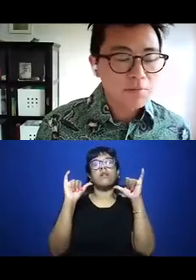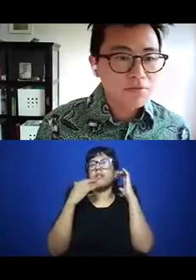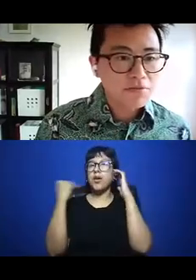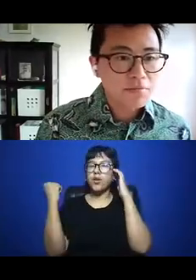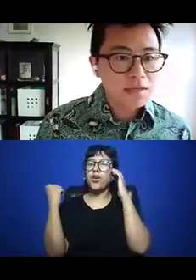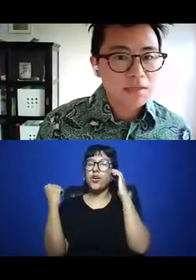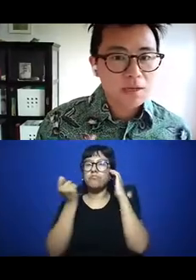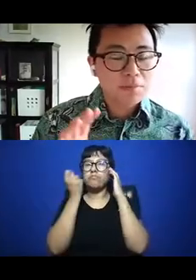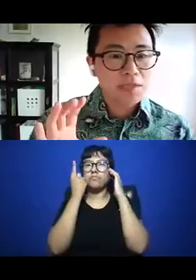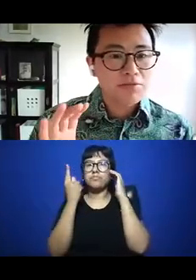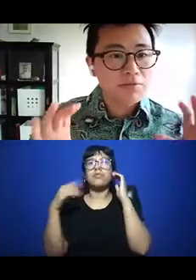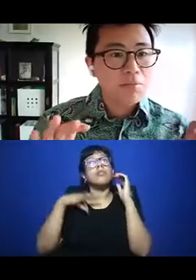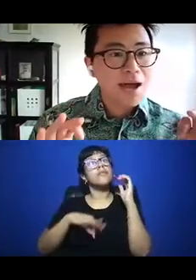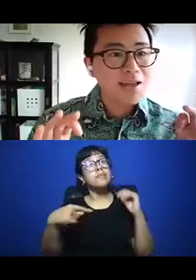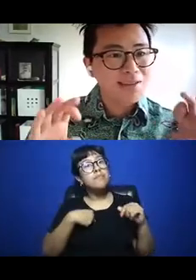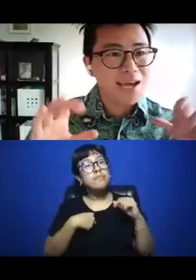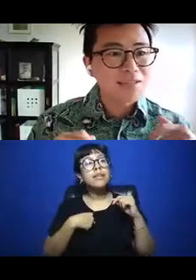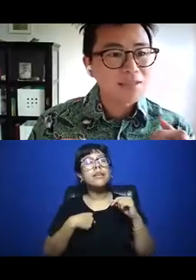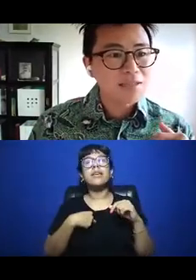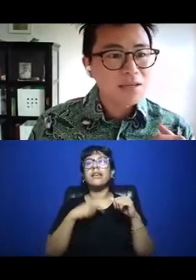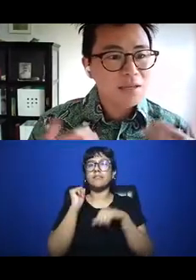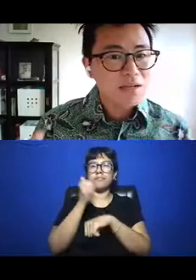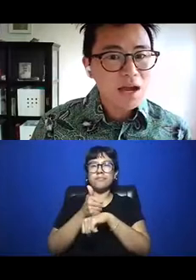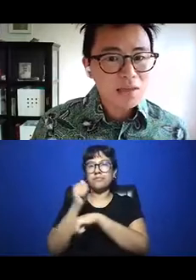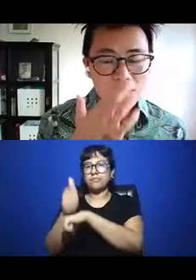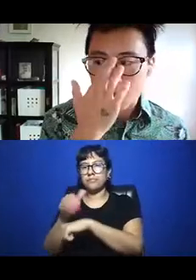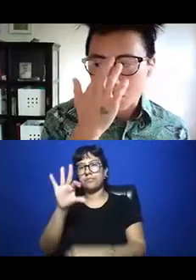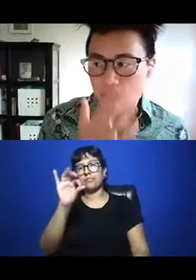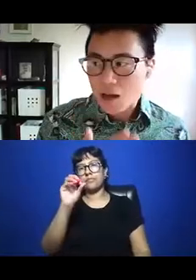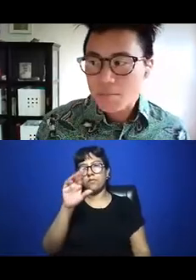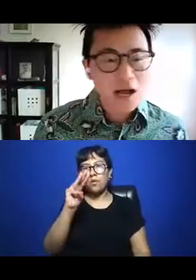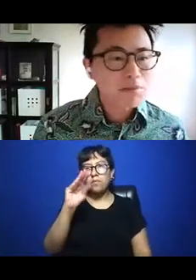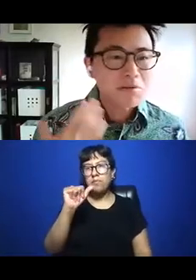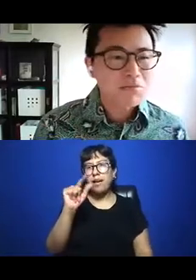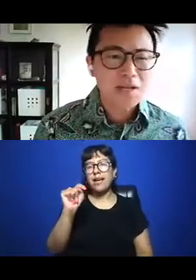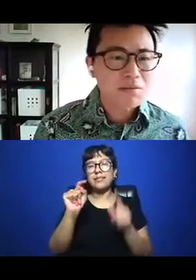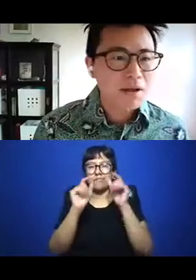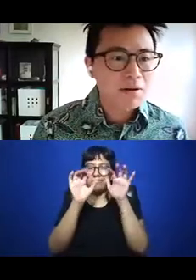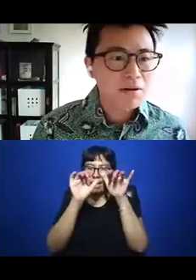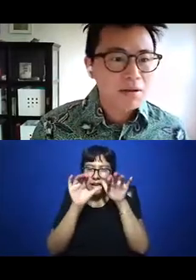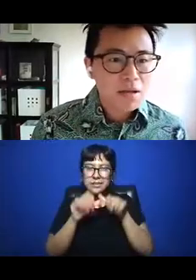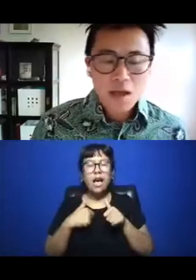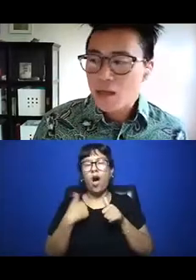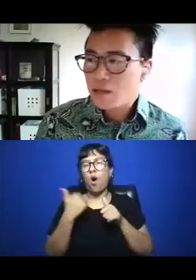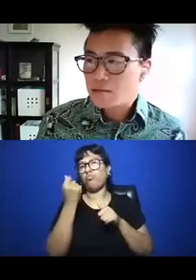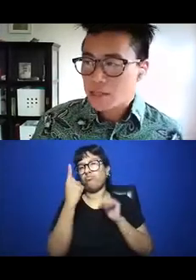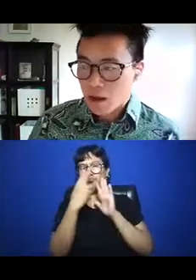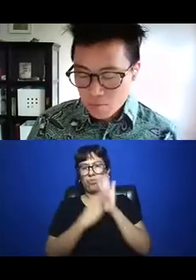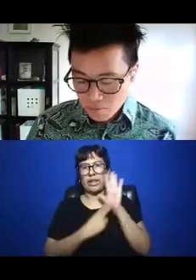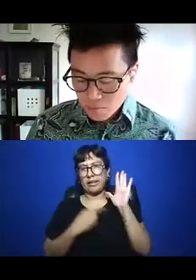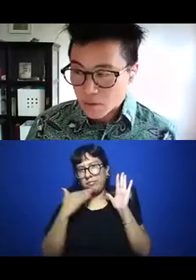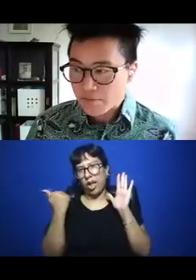really helpful for me to be able to format text in a document. It helps me read it better.